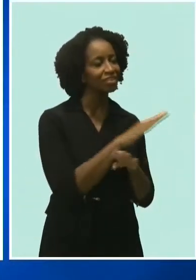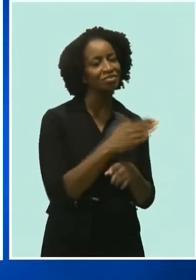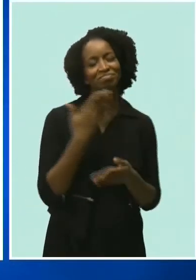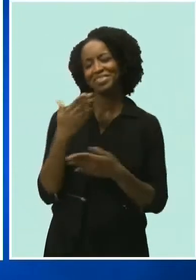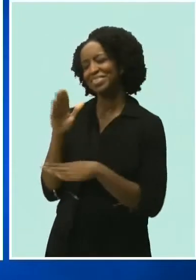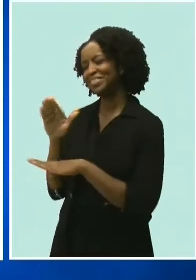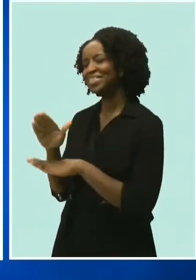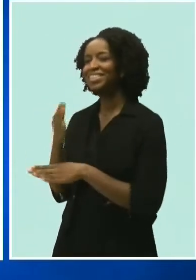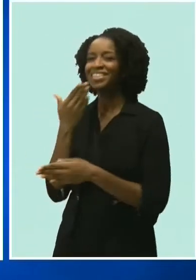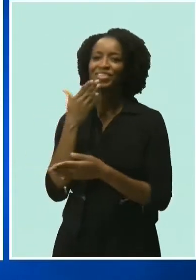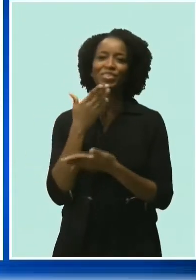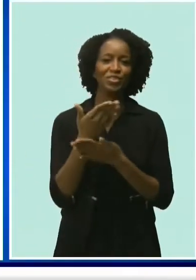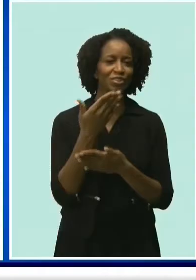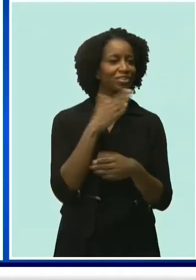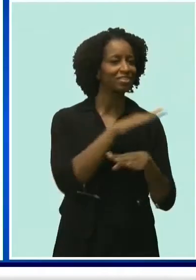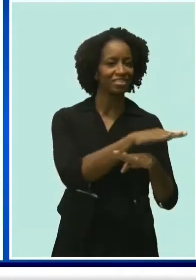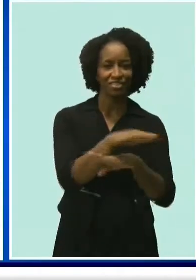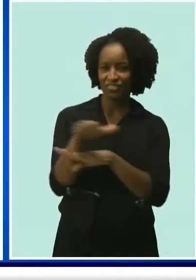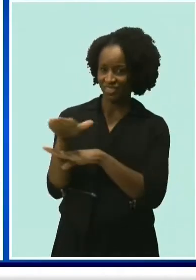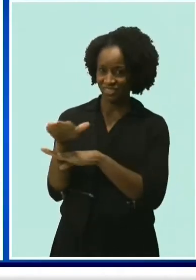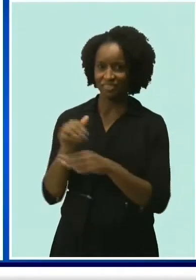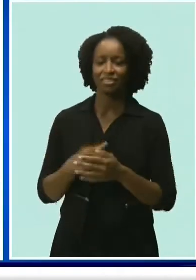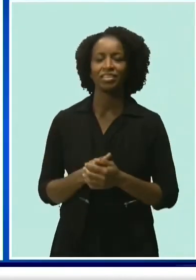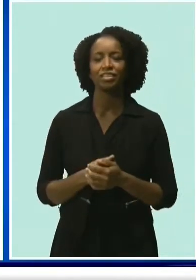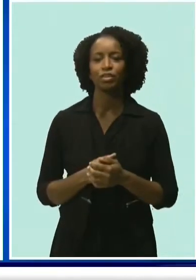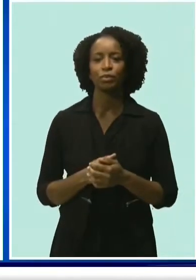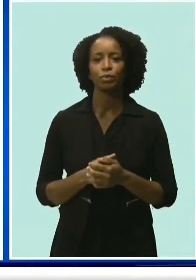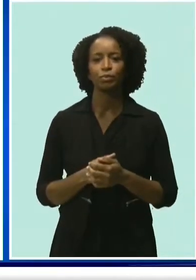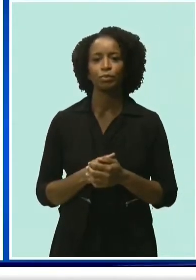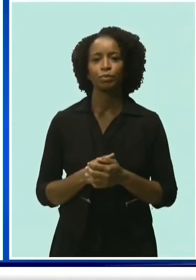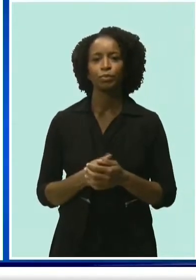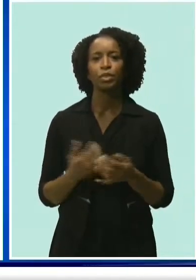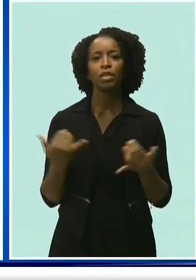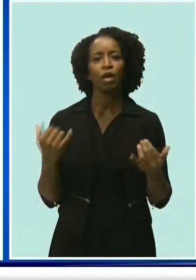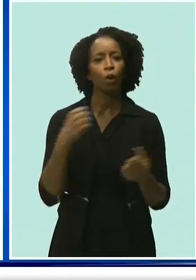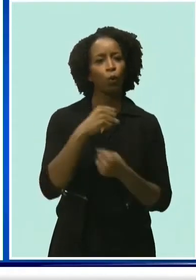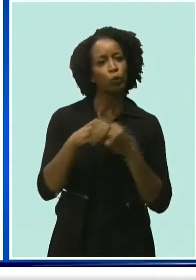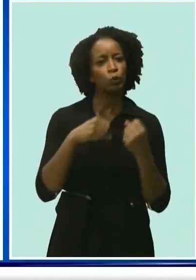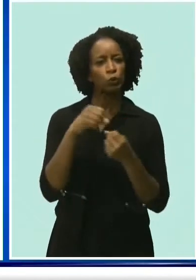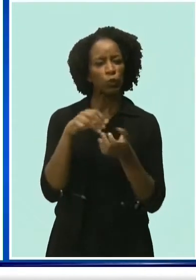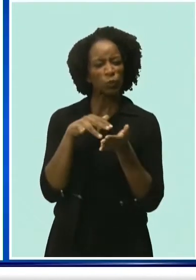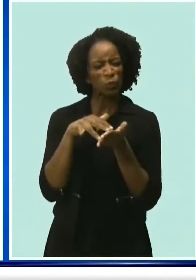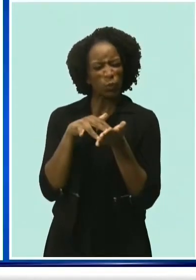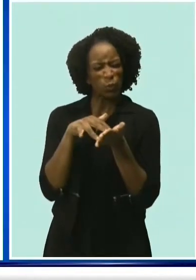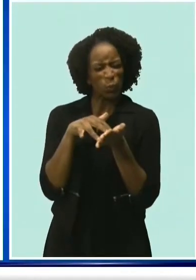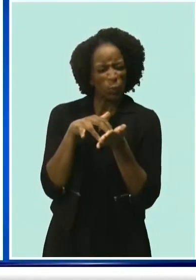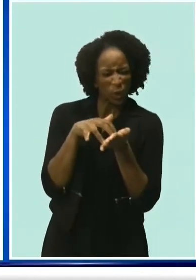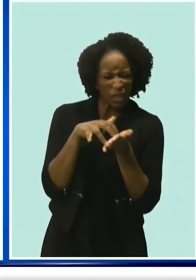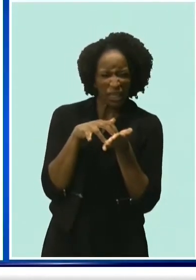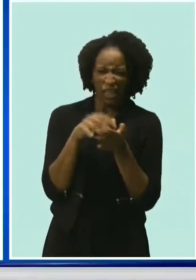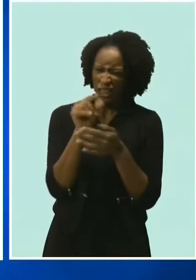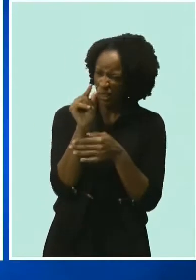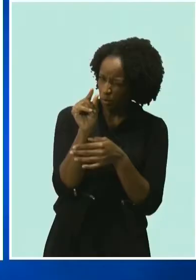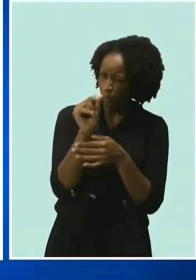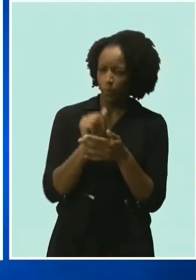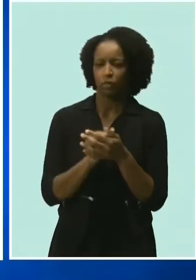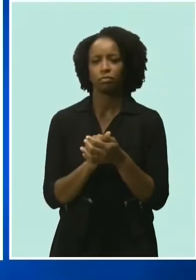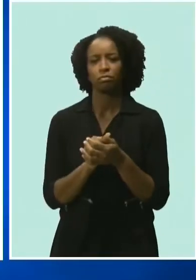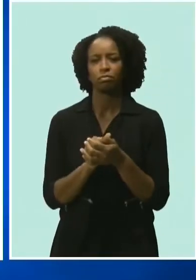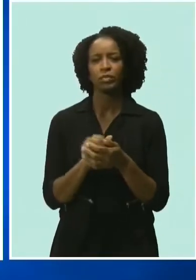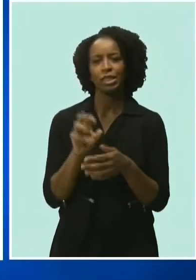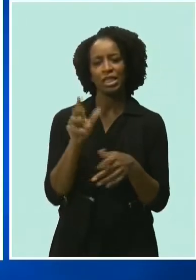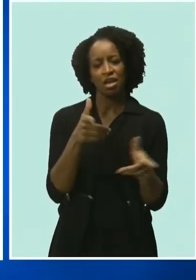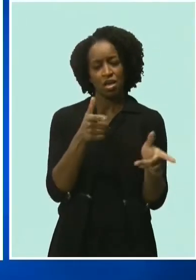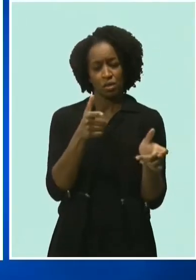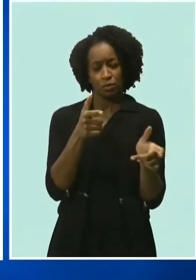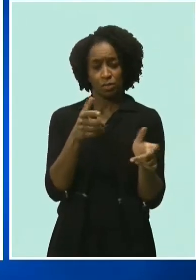and good evening, everyone. Well, today Gonzalo weakened just a bit. At first, it was just around 65